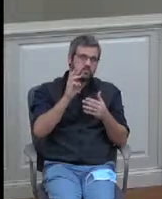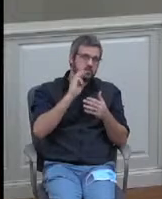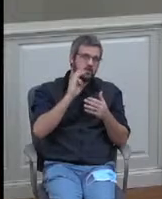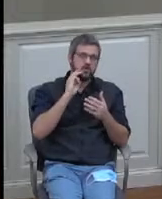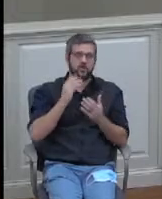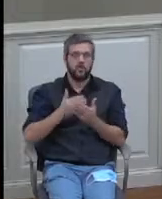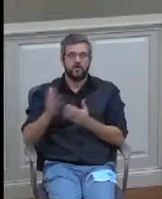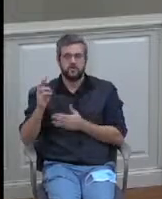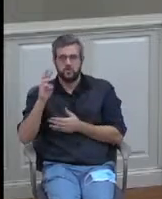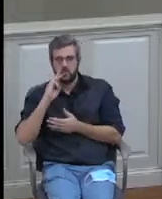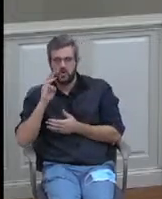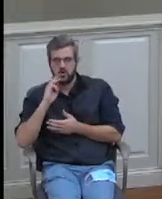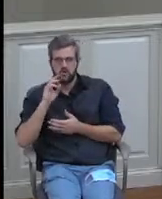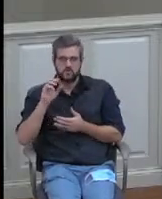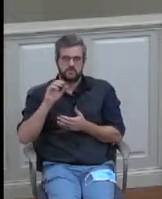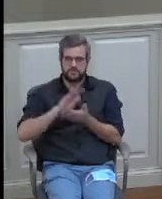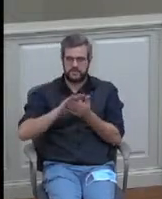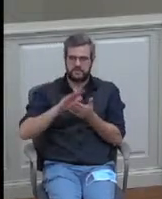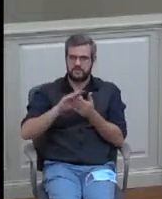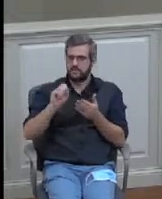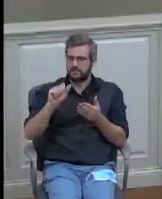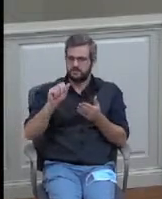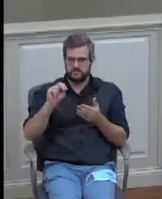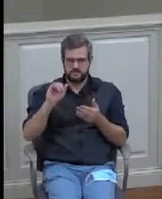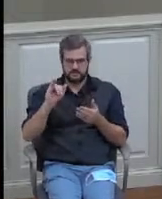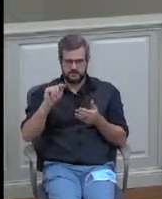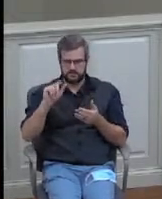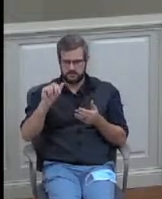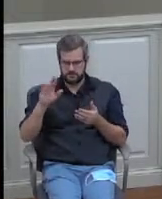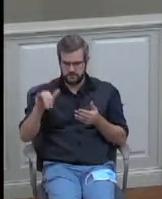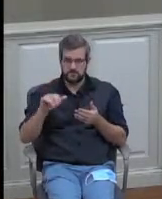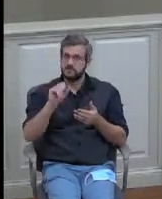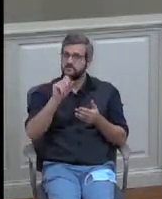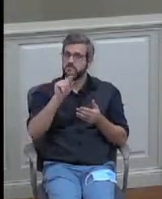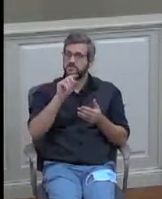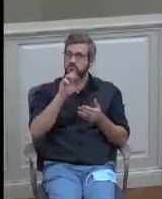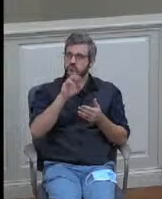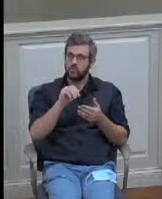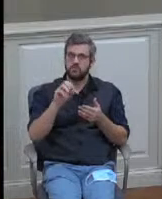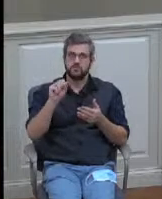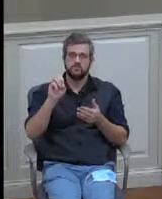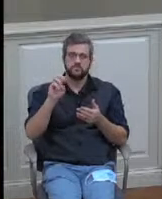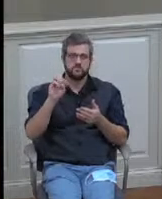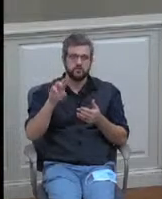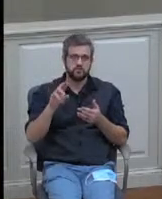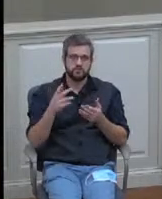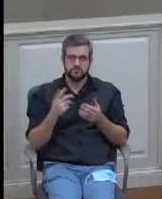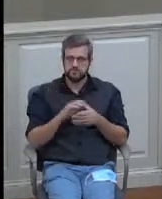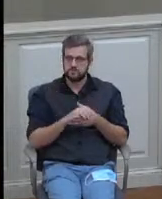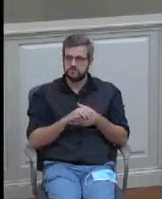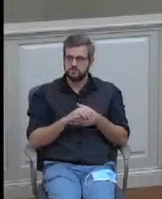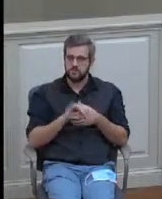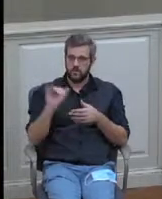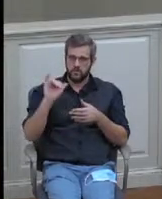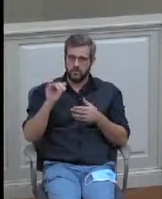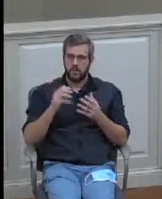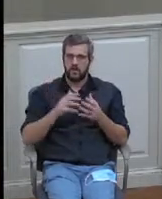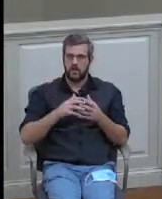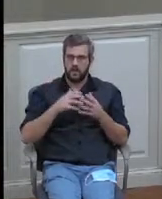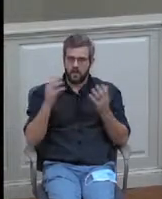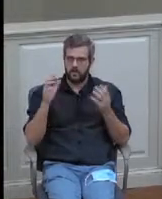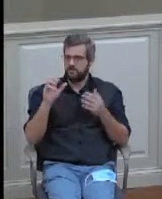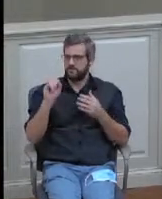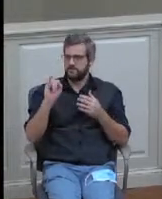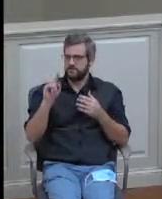wastewater, sanitary, you name it, storm sewer. Also, a lot of site plan